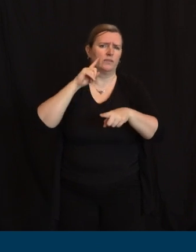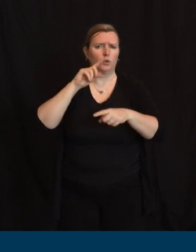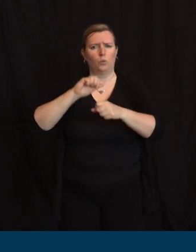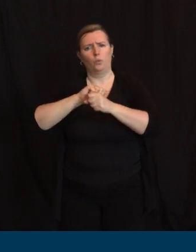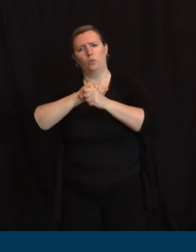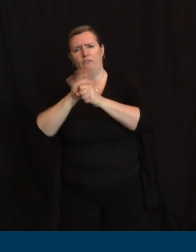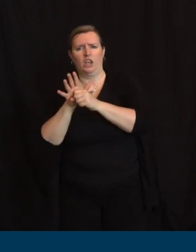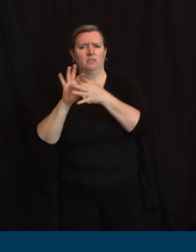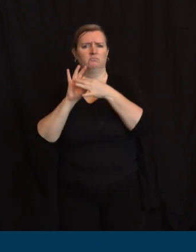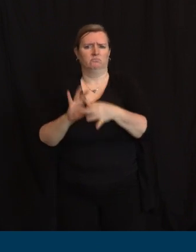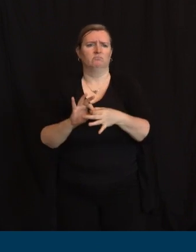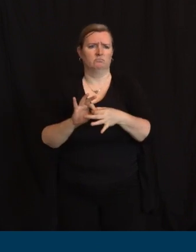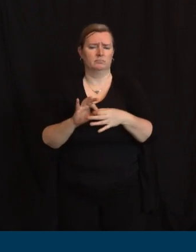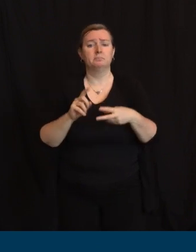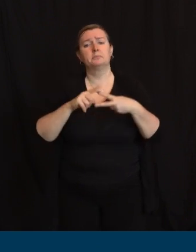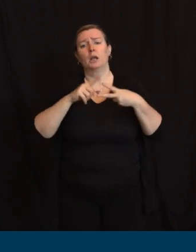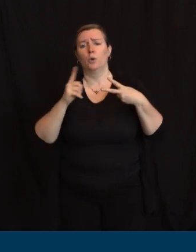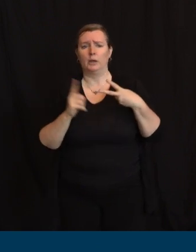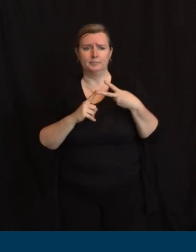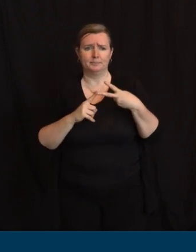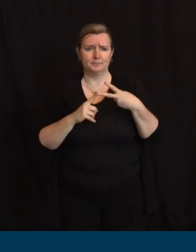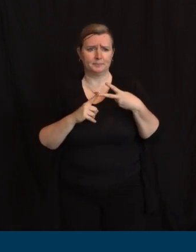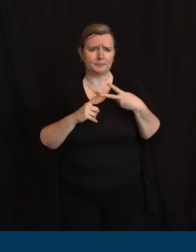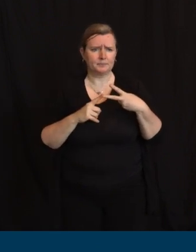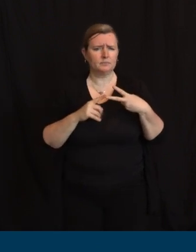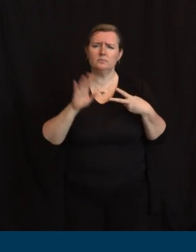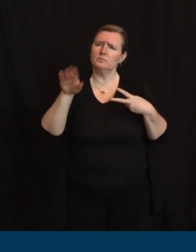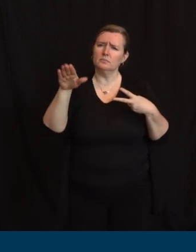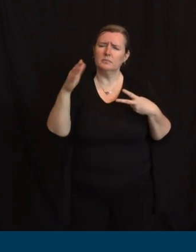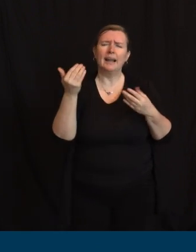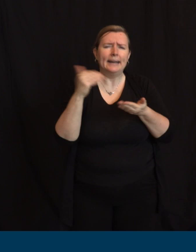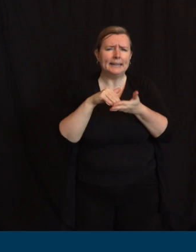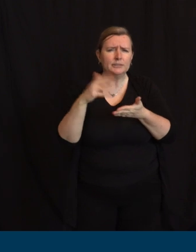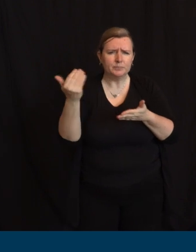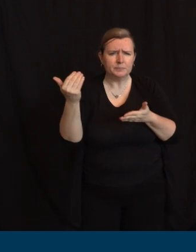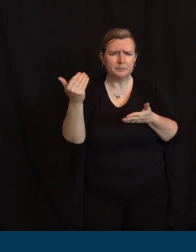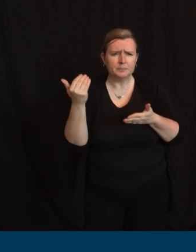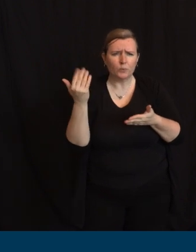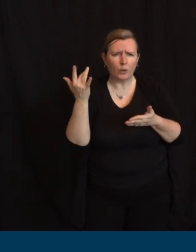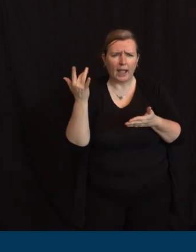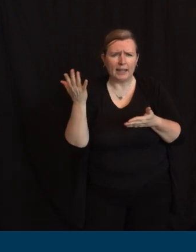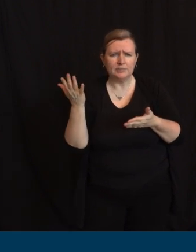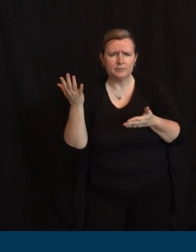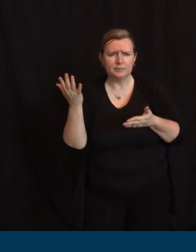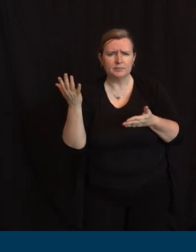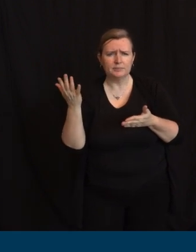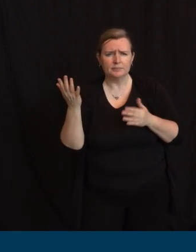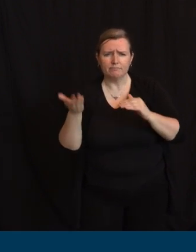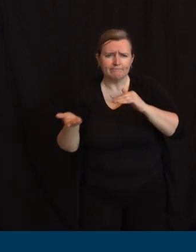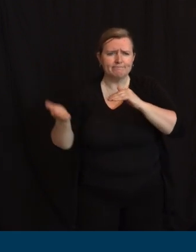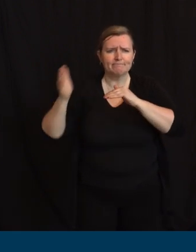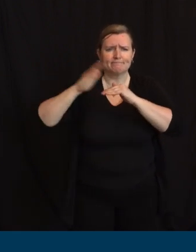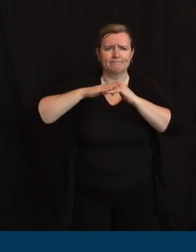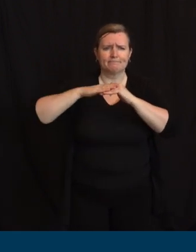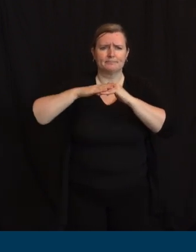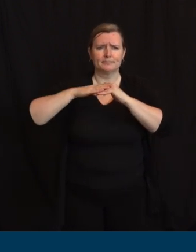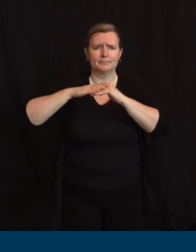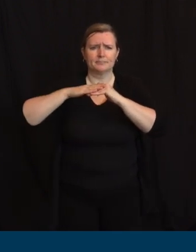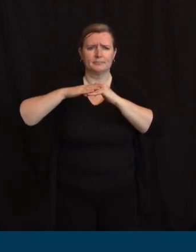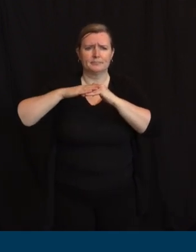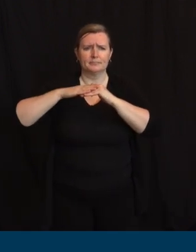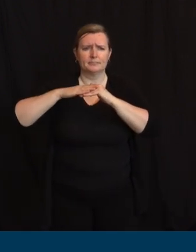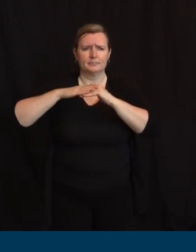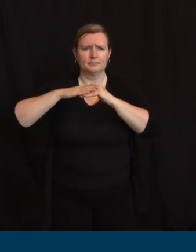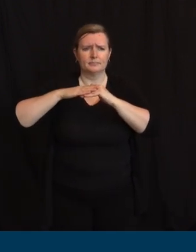the need to raise the Parkway and Turnpike prices during the current situation? On